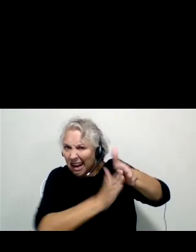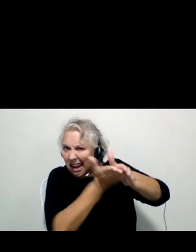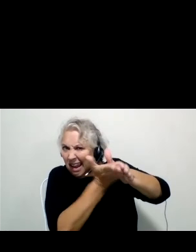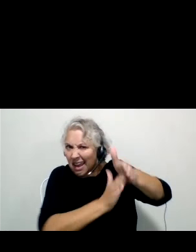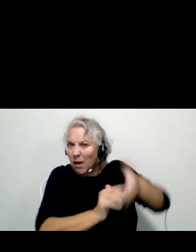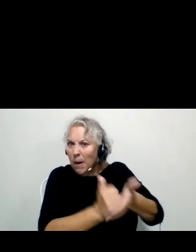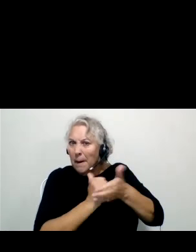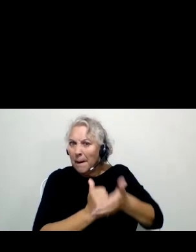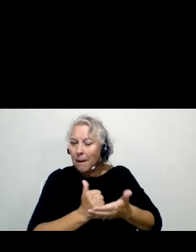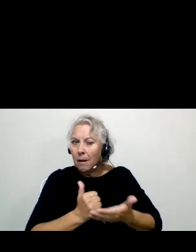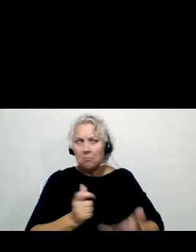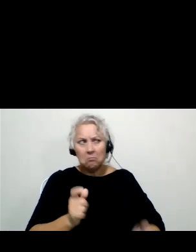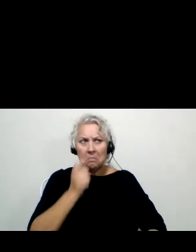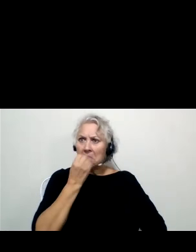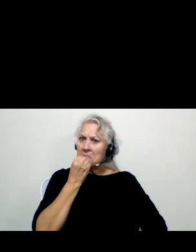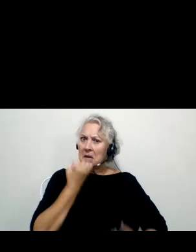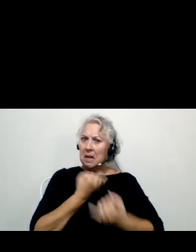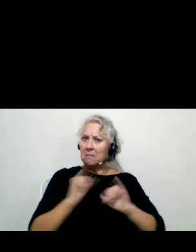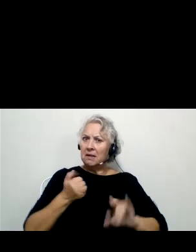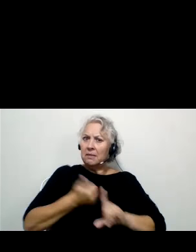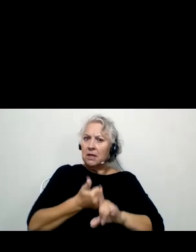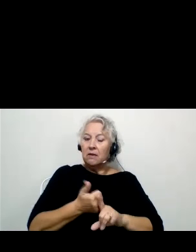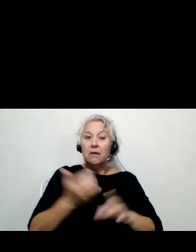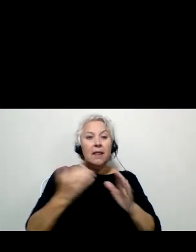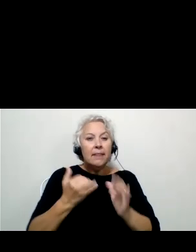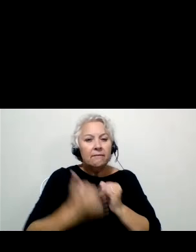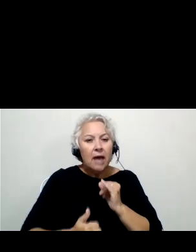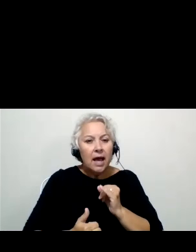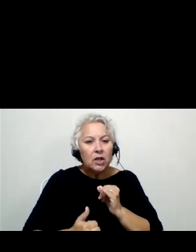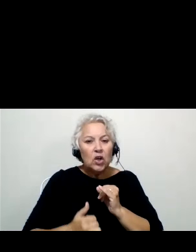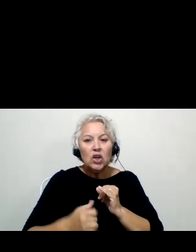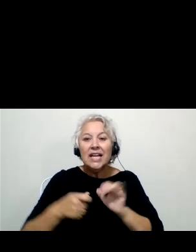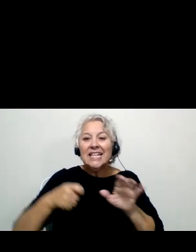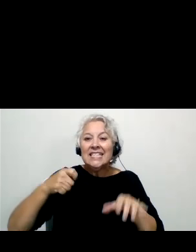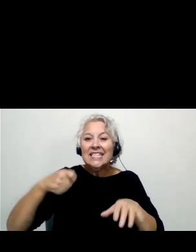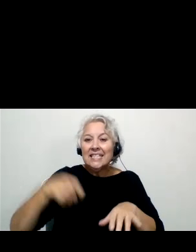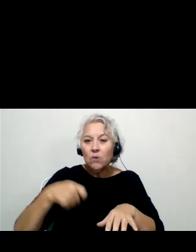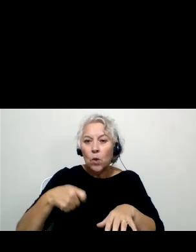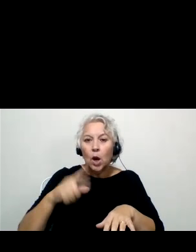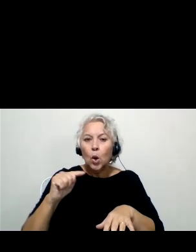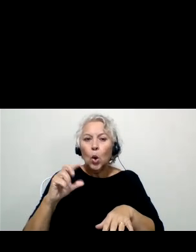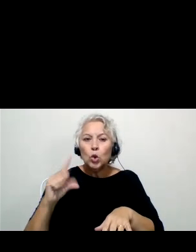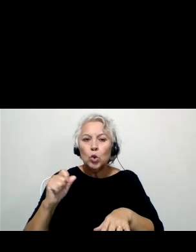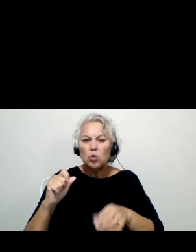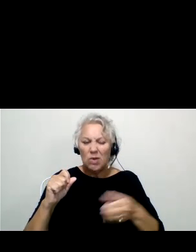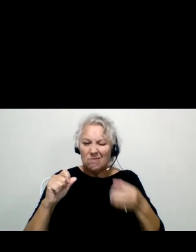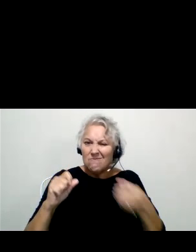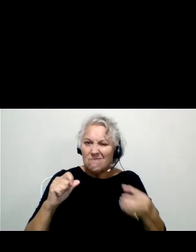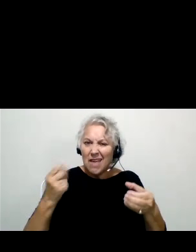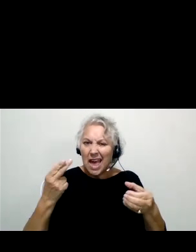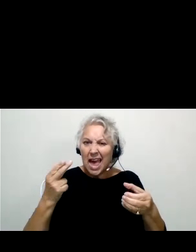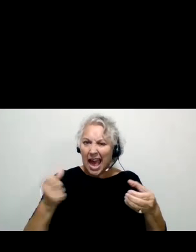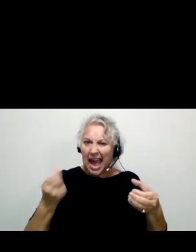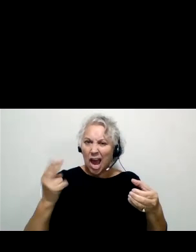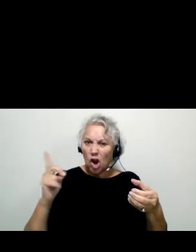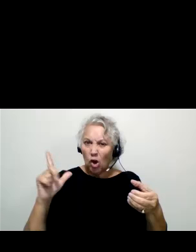eat independently. And then finally, what is pictured are silverware or tools with built-up handles. And this is not just